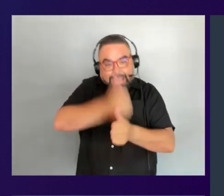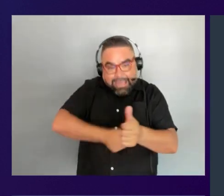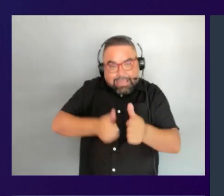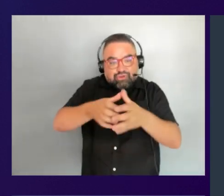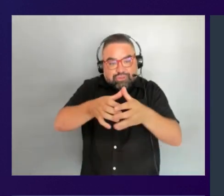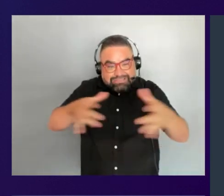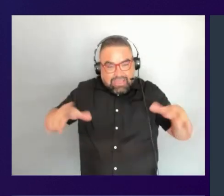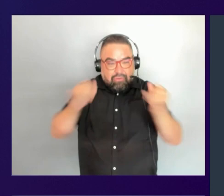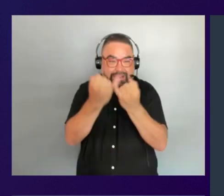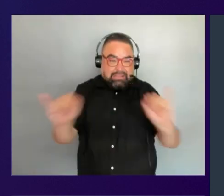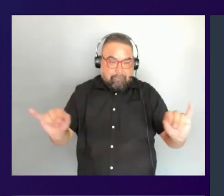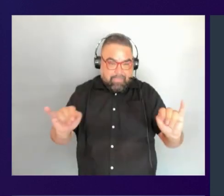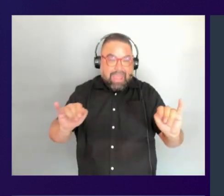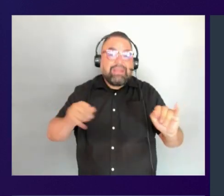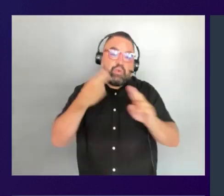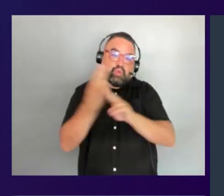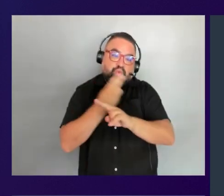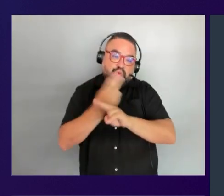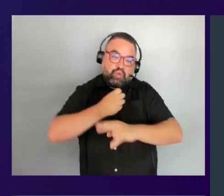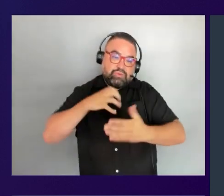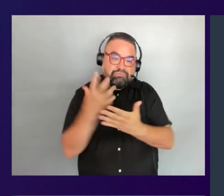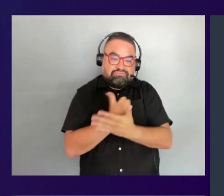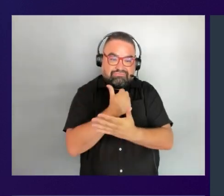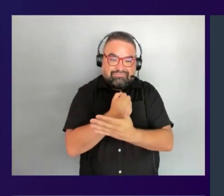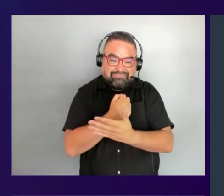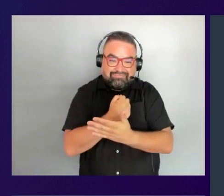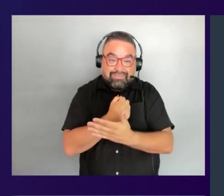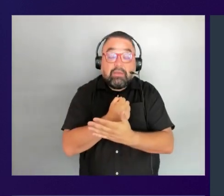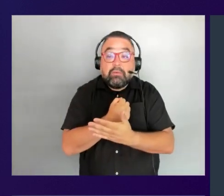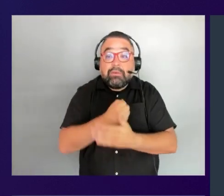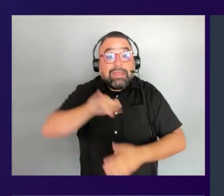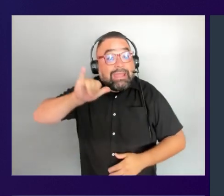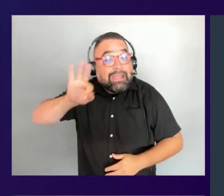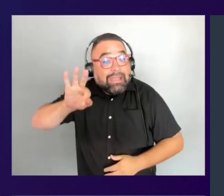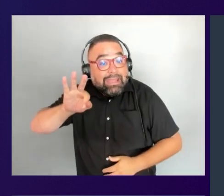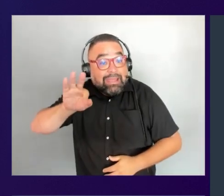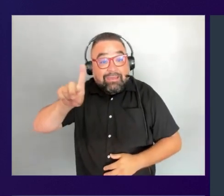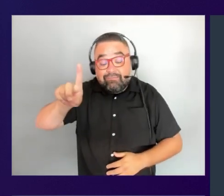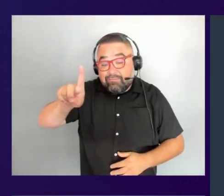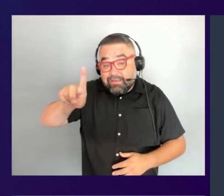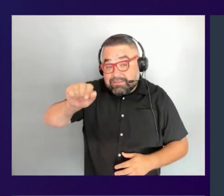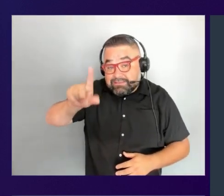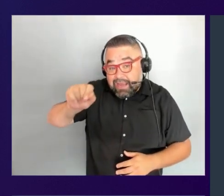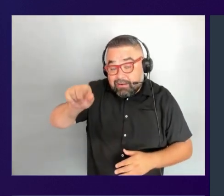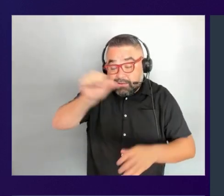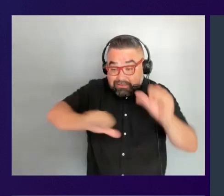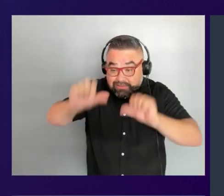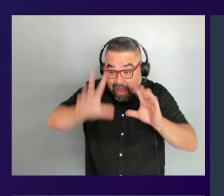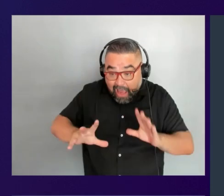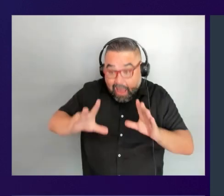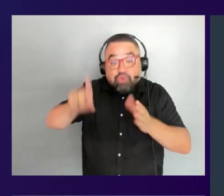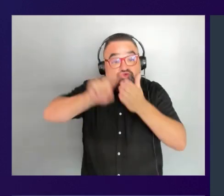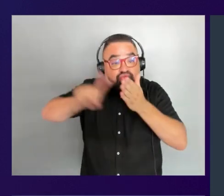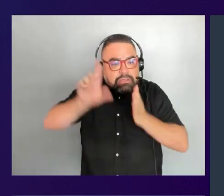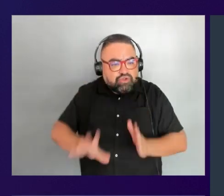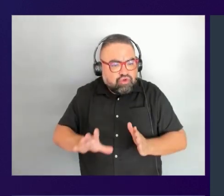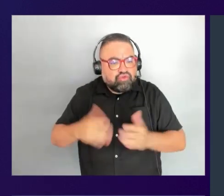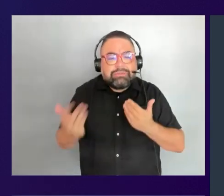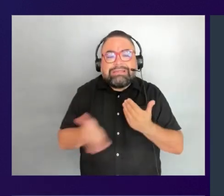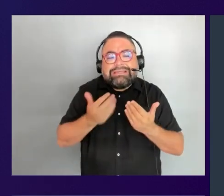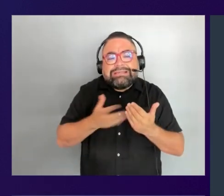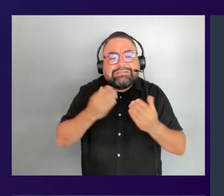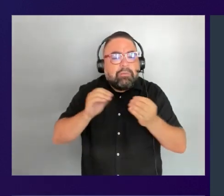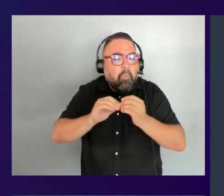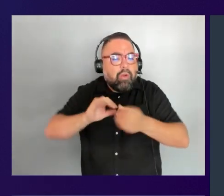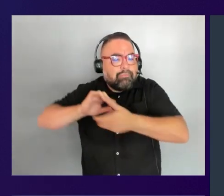for optimal use. If you're a data scientist or a researcher or an application owner, you can easily collaborate on data sets,